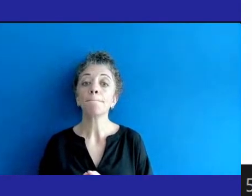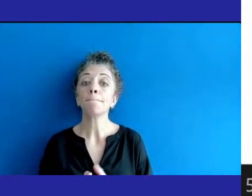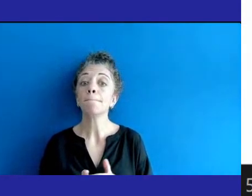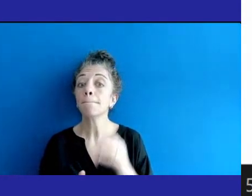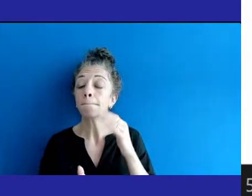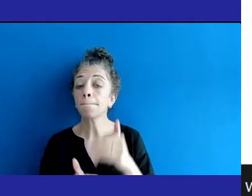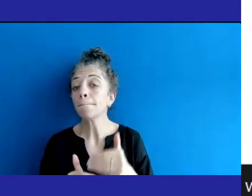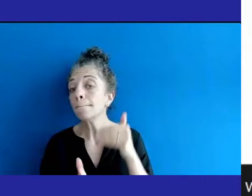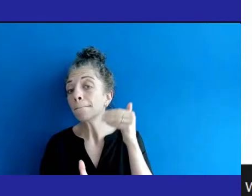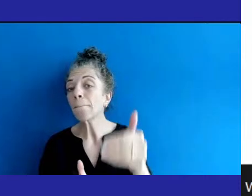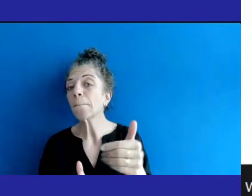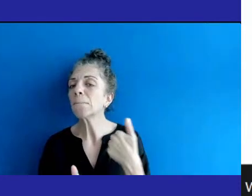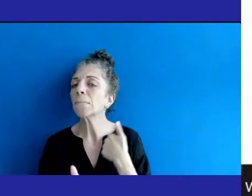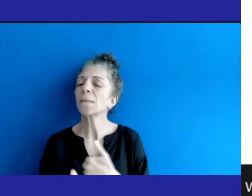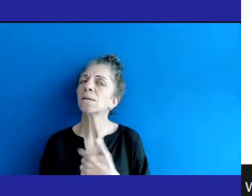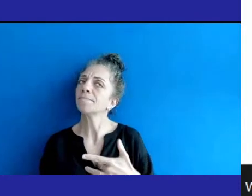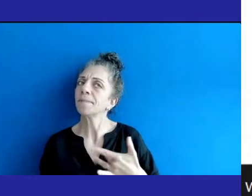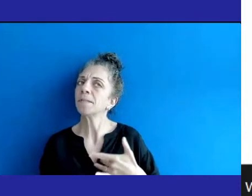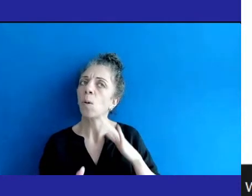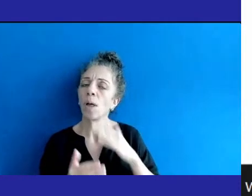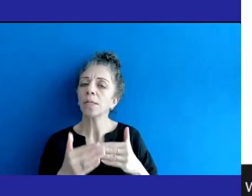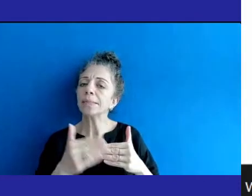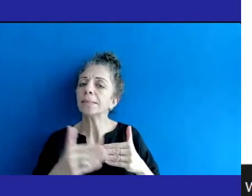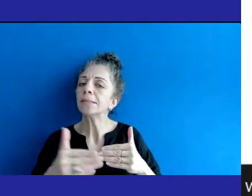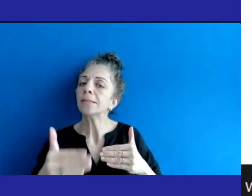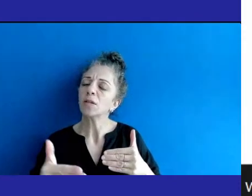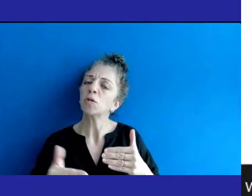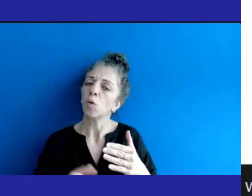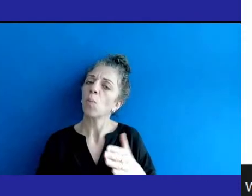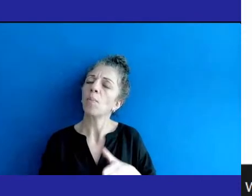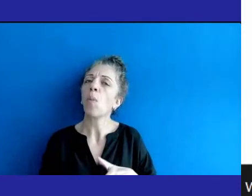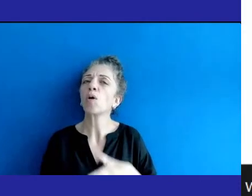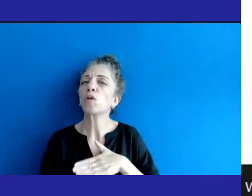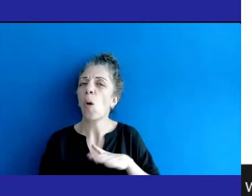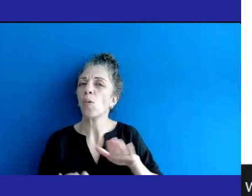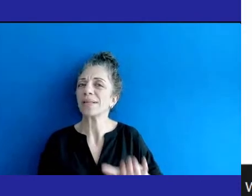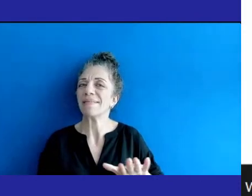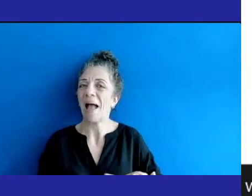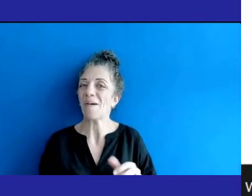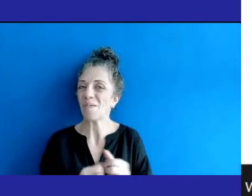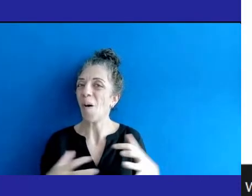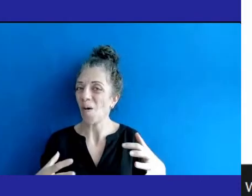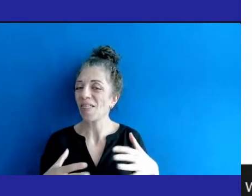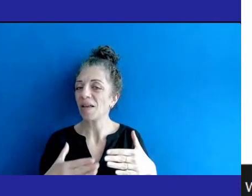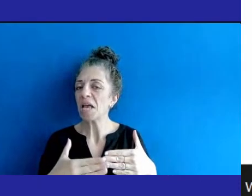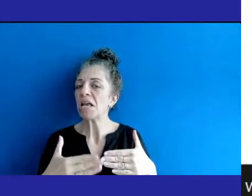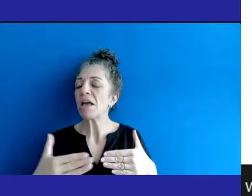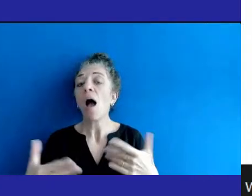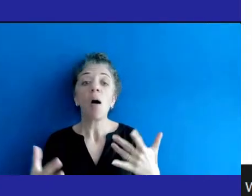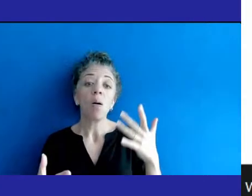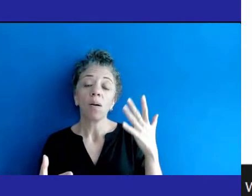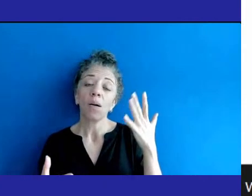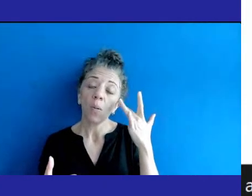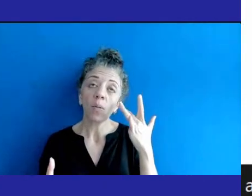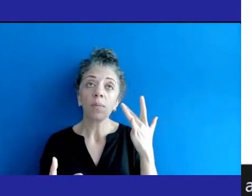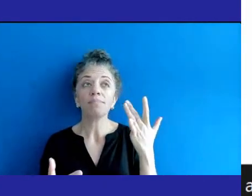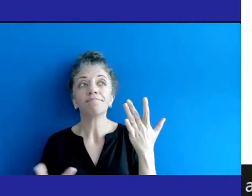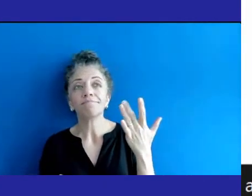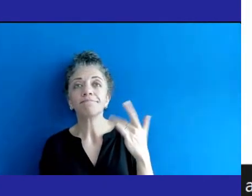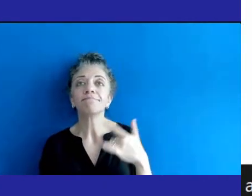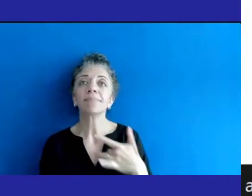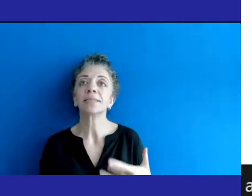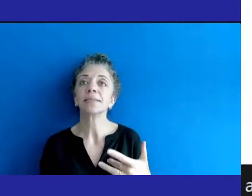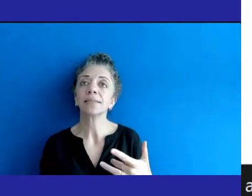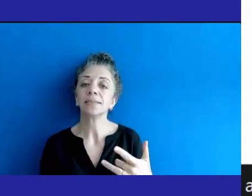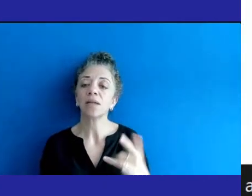slower growth rate over the coming years, but and part of that is to